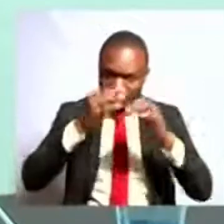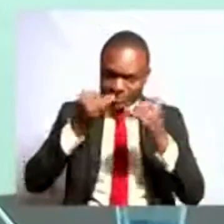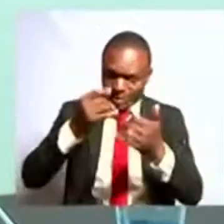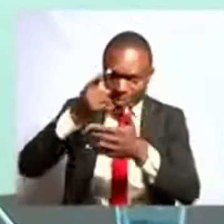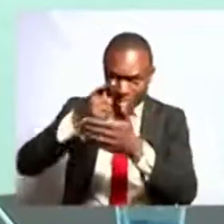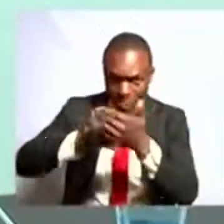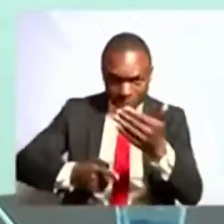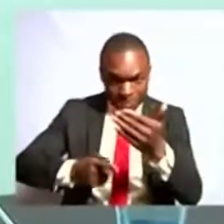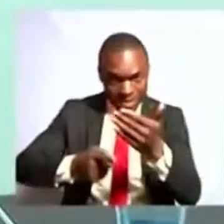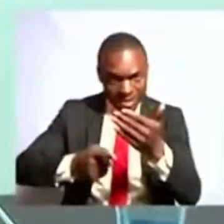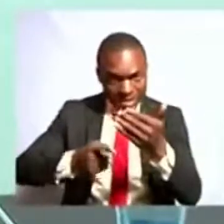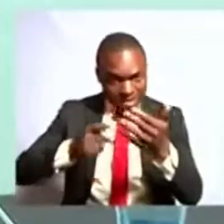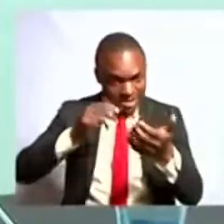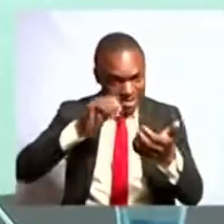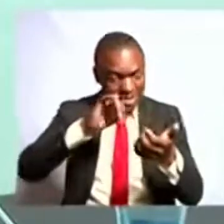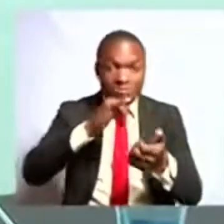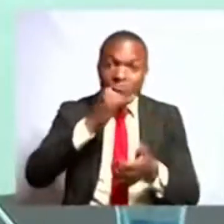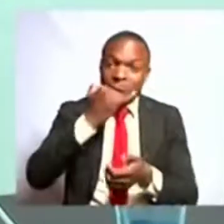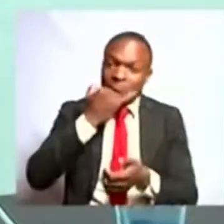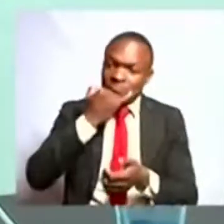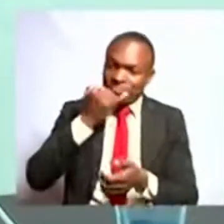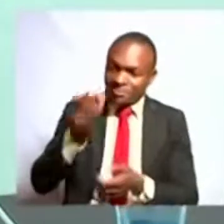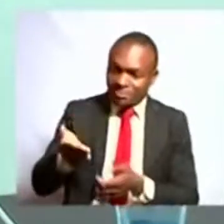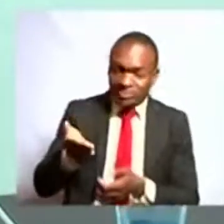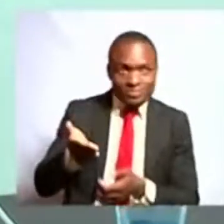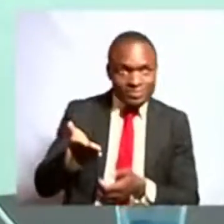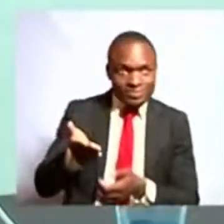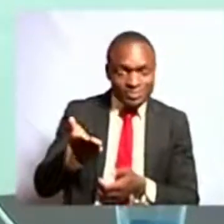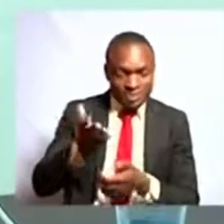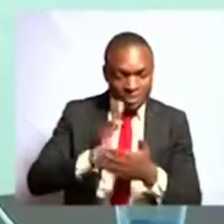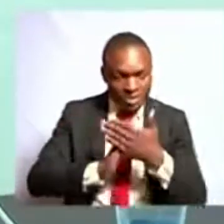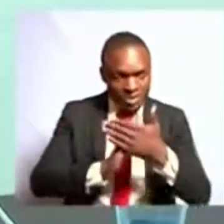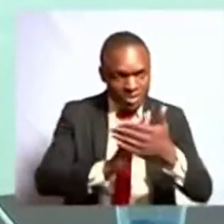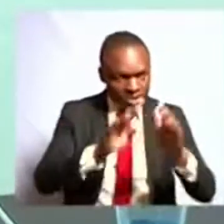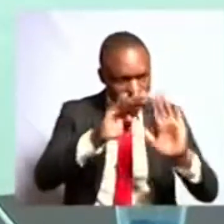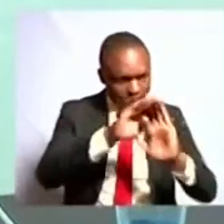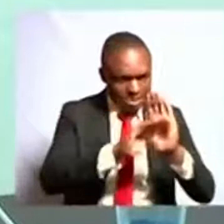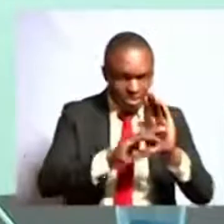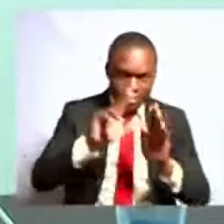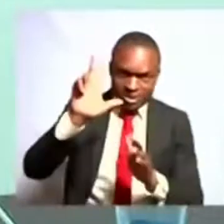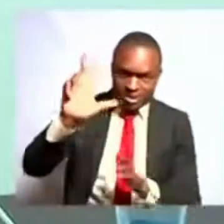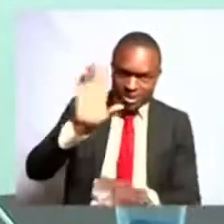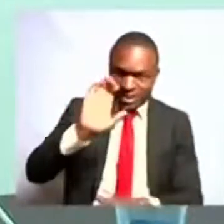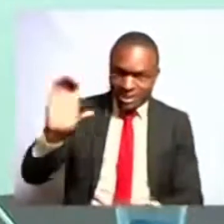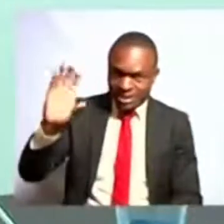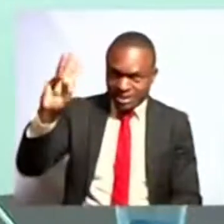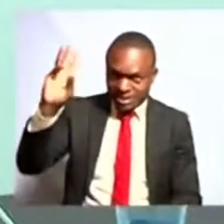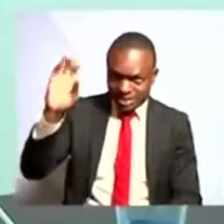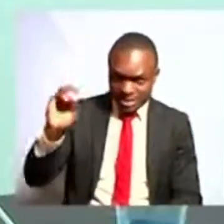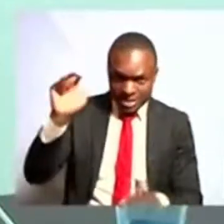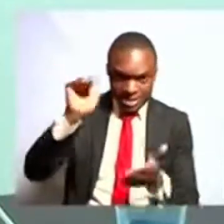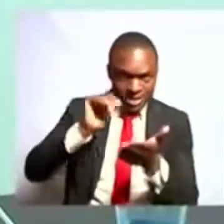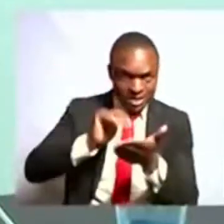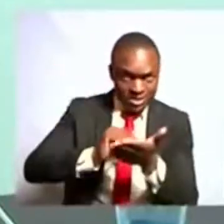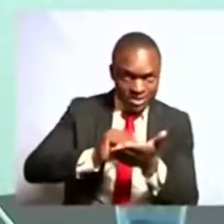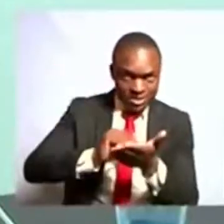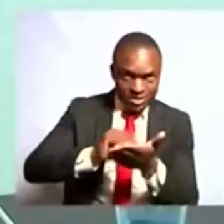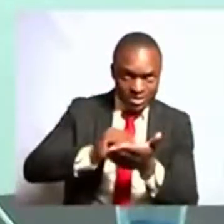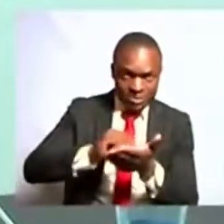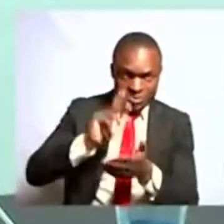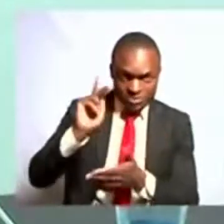is being queried is contrary to guidelines mounting to 360,000 kwacha disbursed to 6